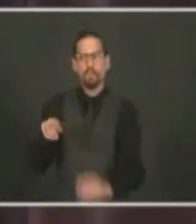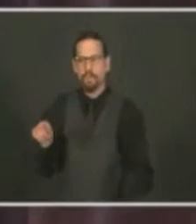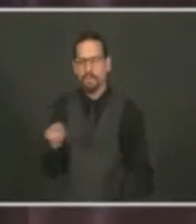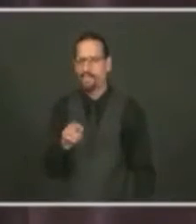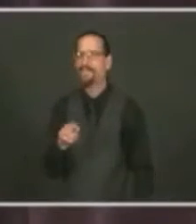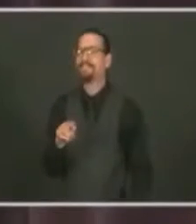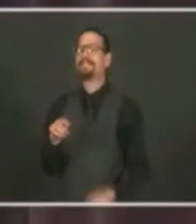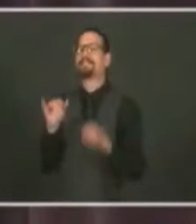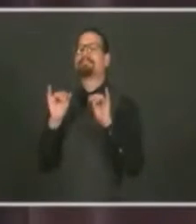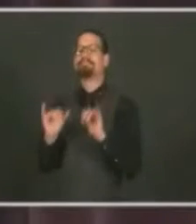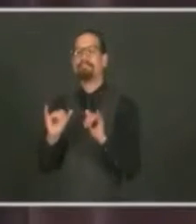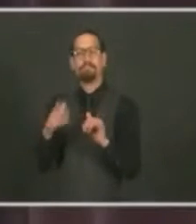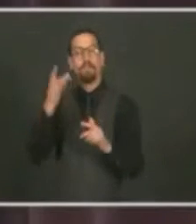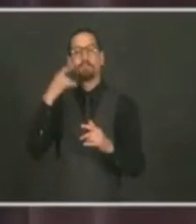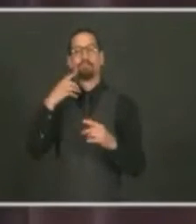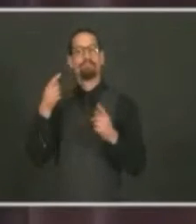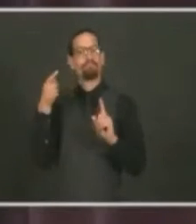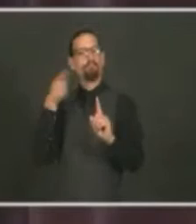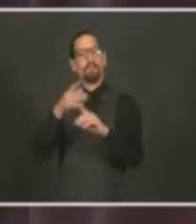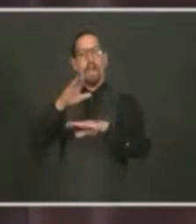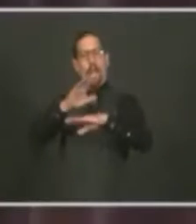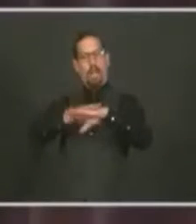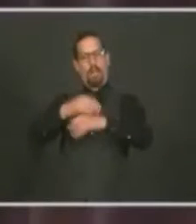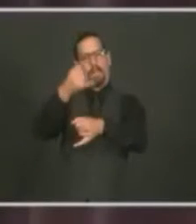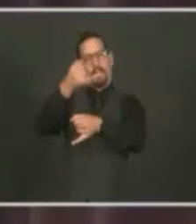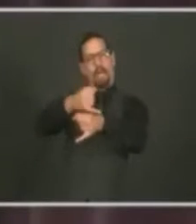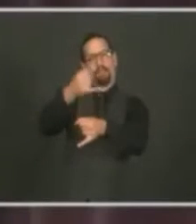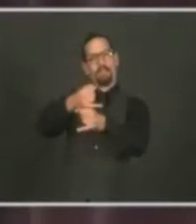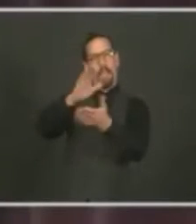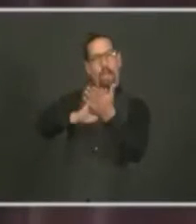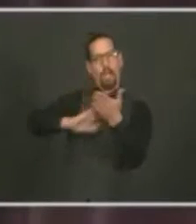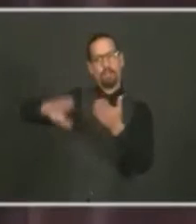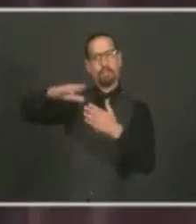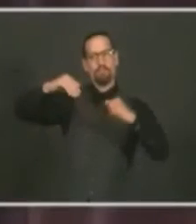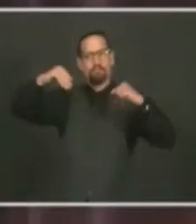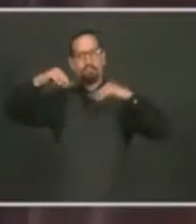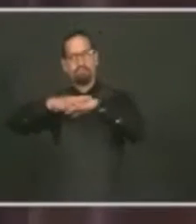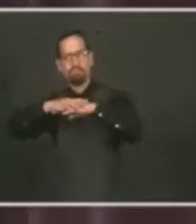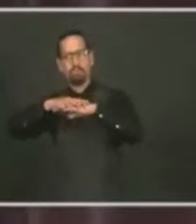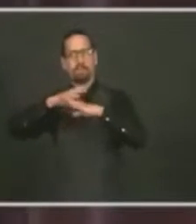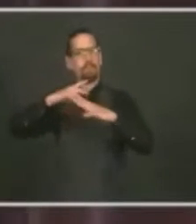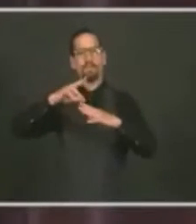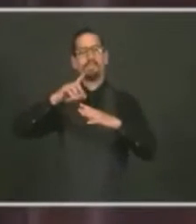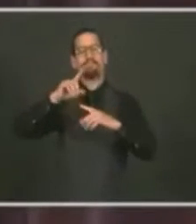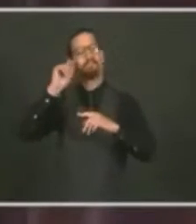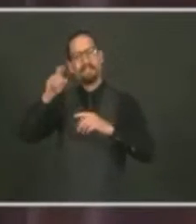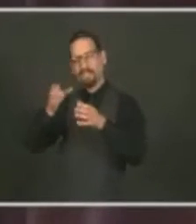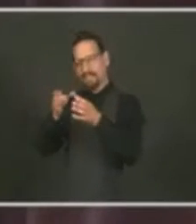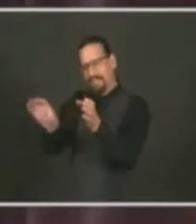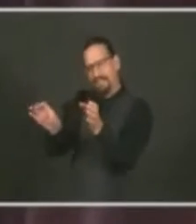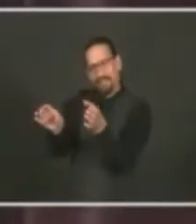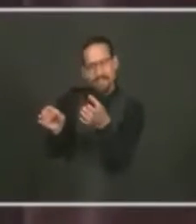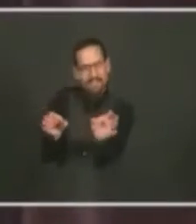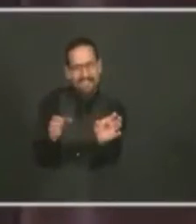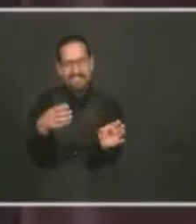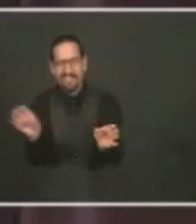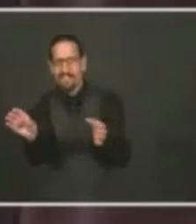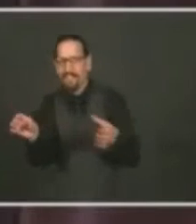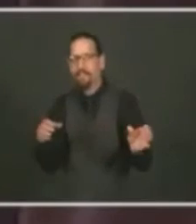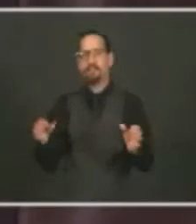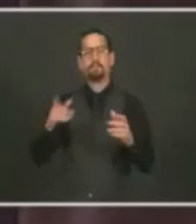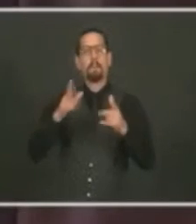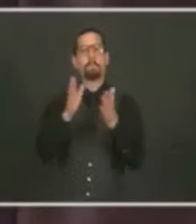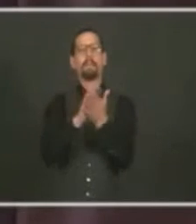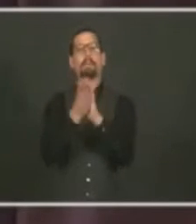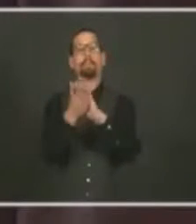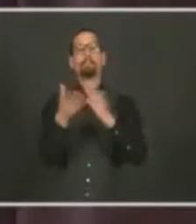many people. I'm asking you, the name of the game is keeping your groups small and steady. If you're living